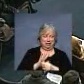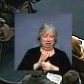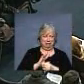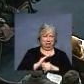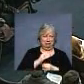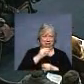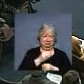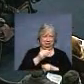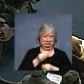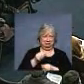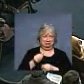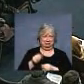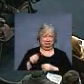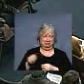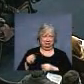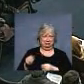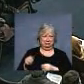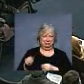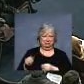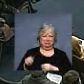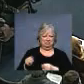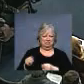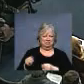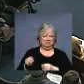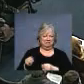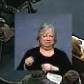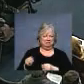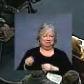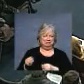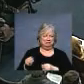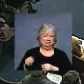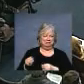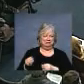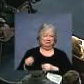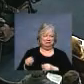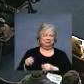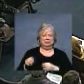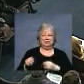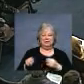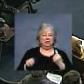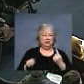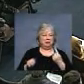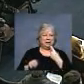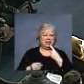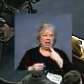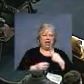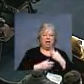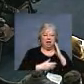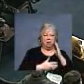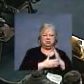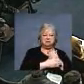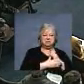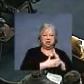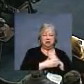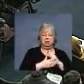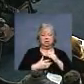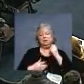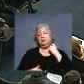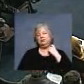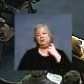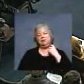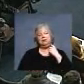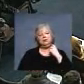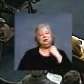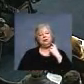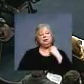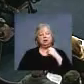Can you click on the link? I'll share. if you'll click on the link. Would